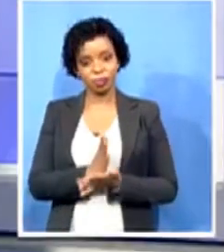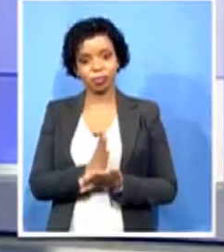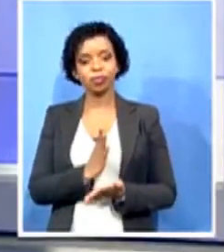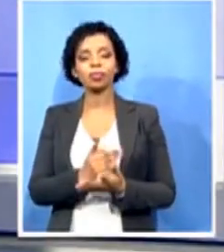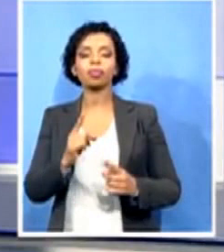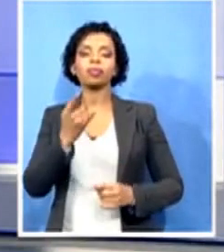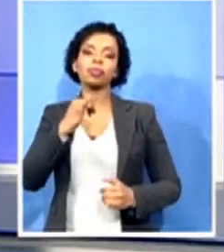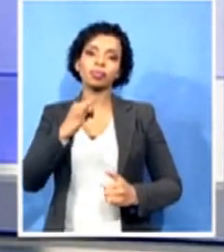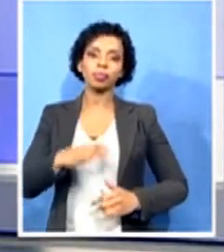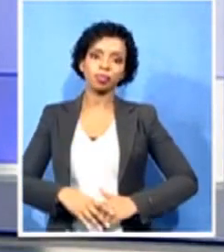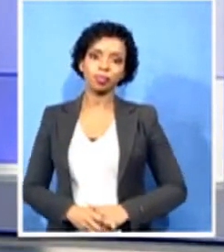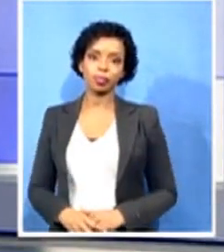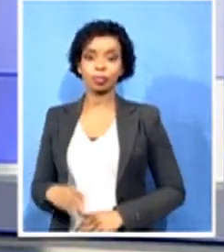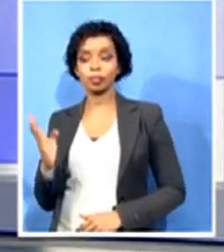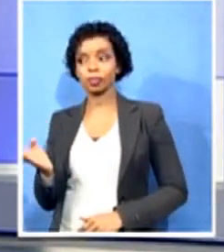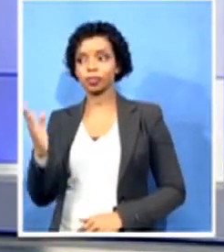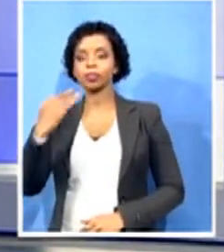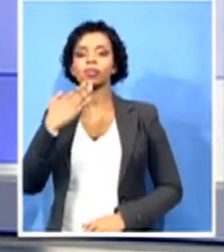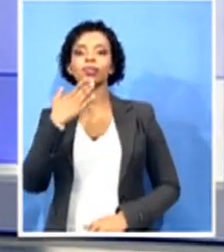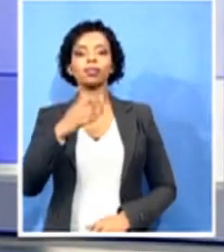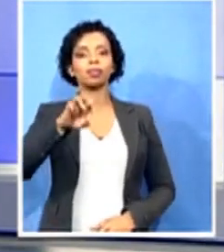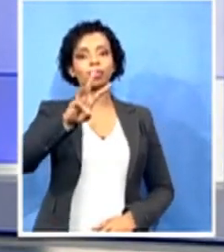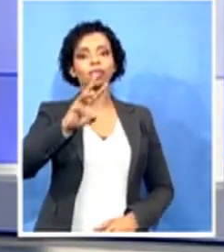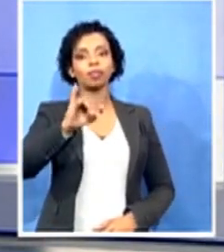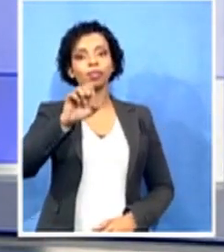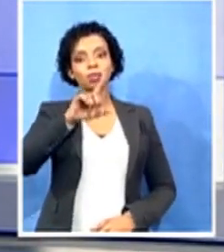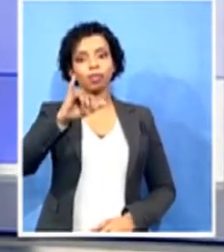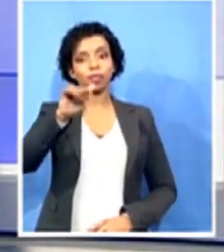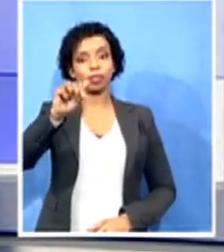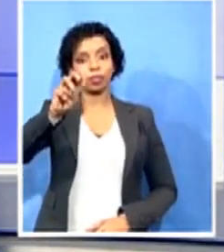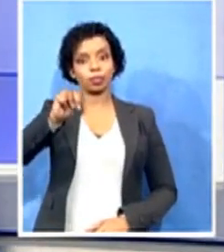General Secretary for the National Union of Mine Workers.